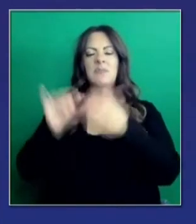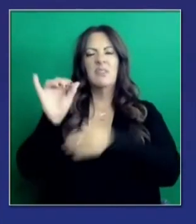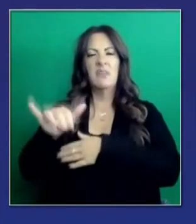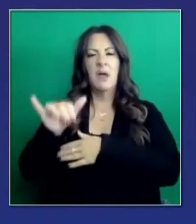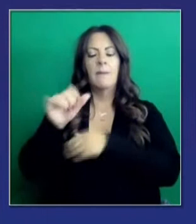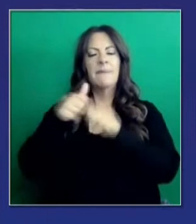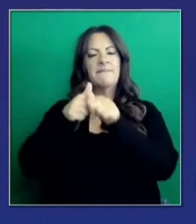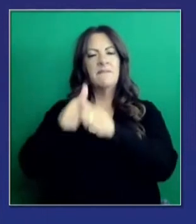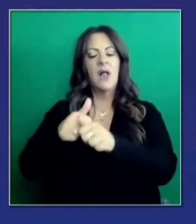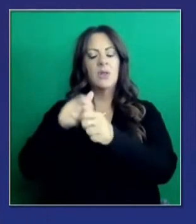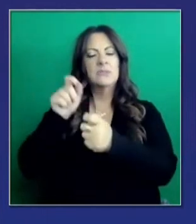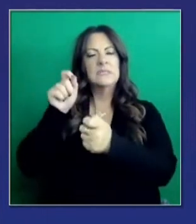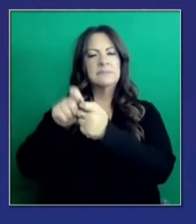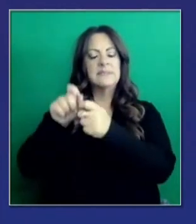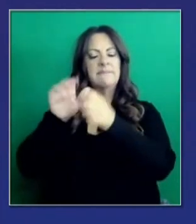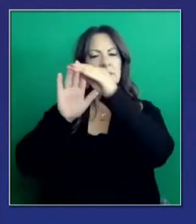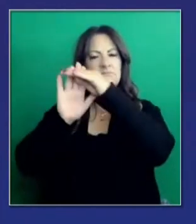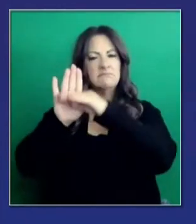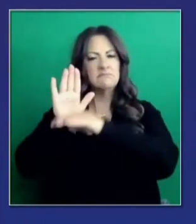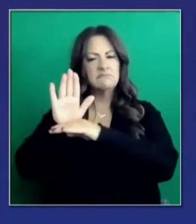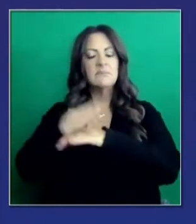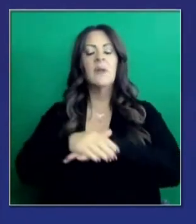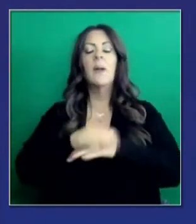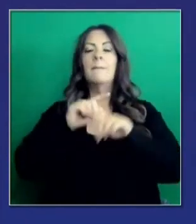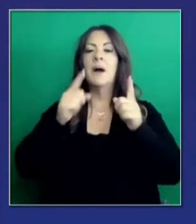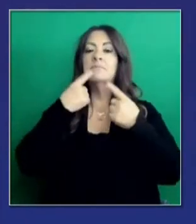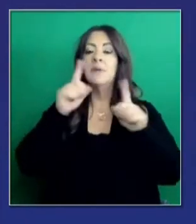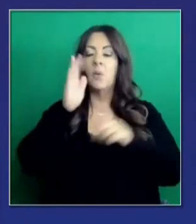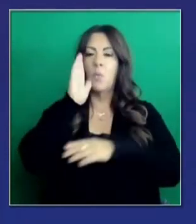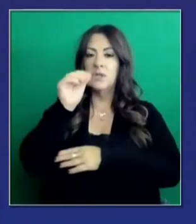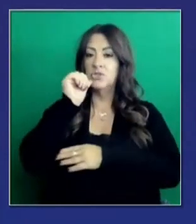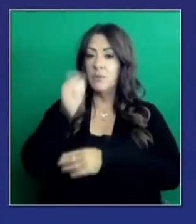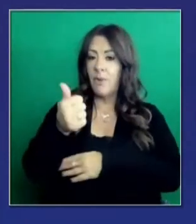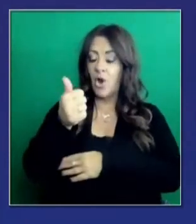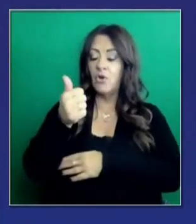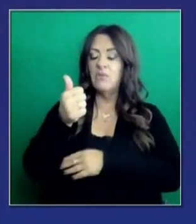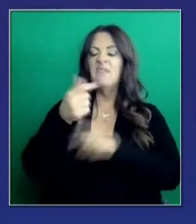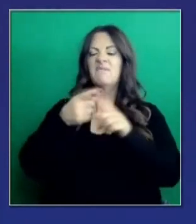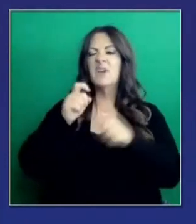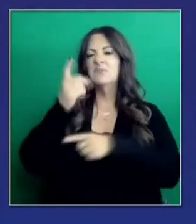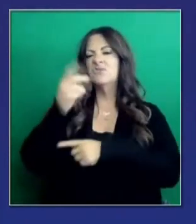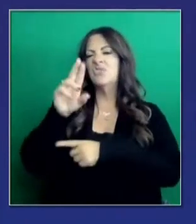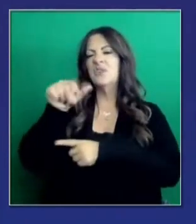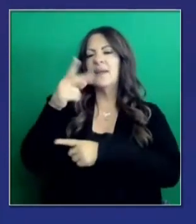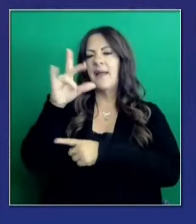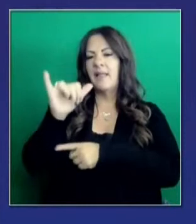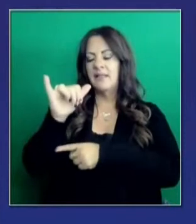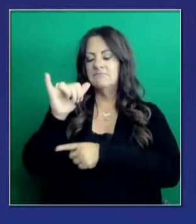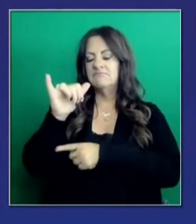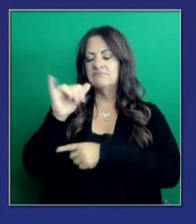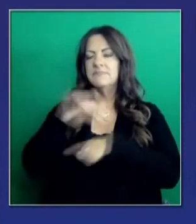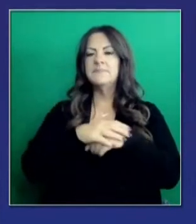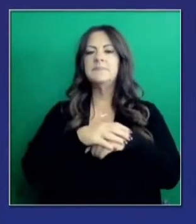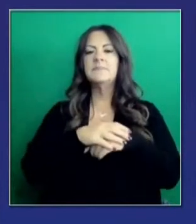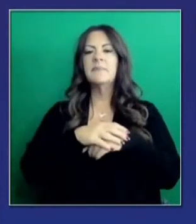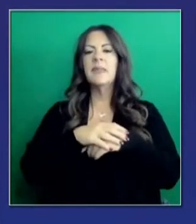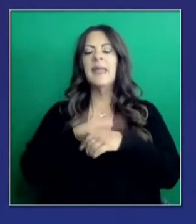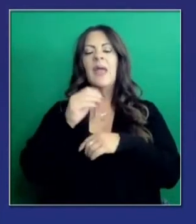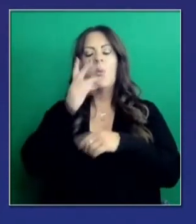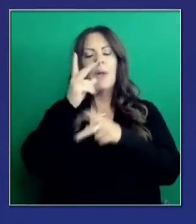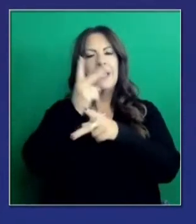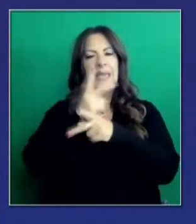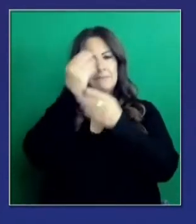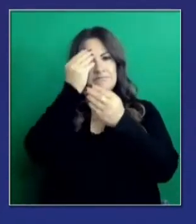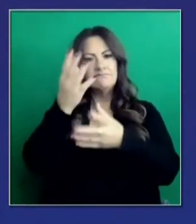tomorrow the update in those tiers, on those tiers, will be provided by Dr. Galley, and will consistently update in hope and expectation